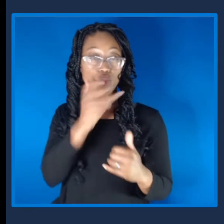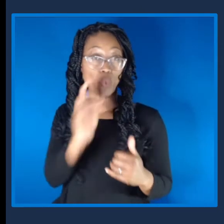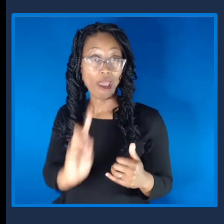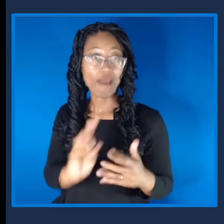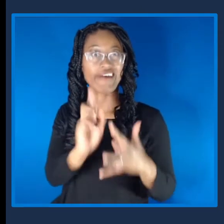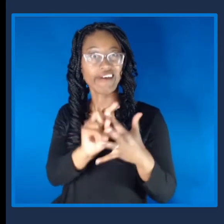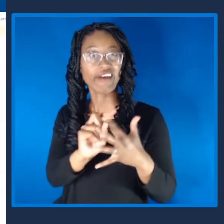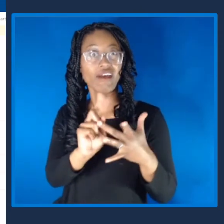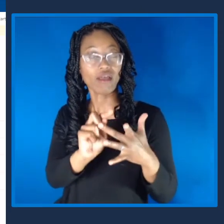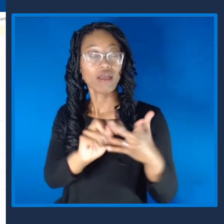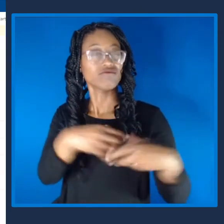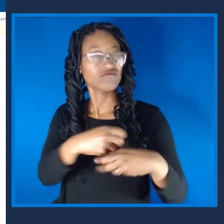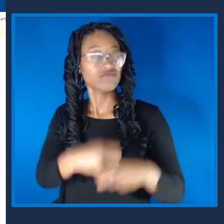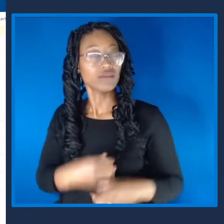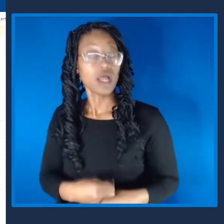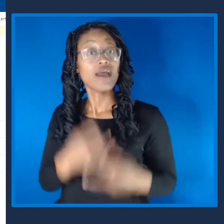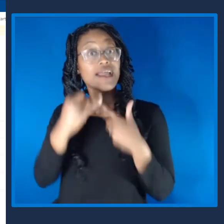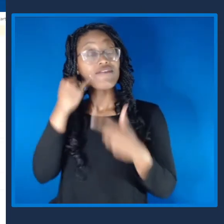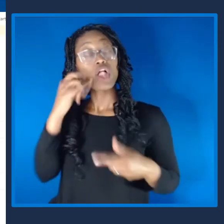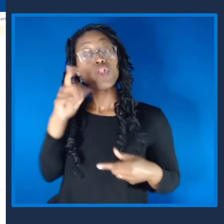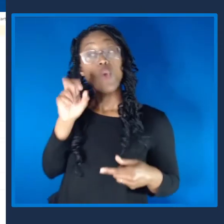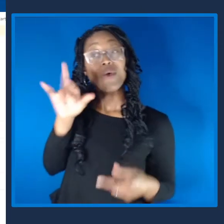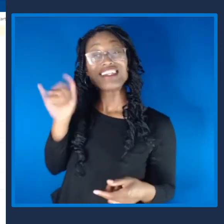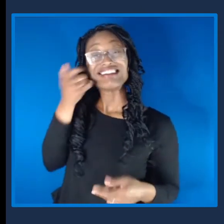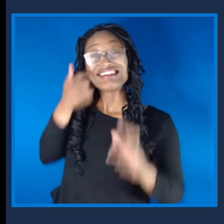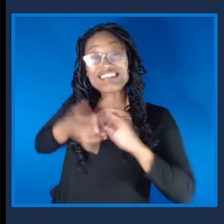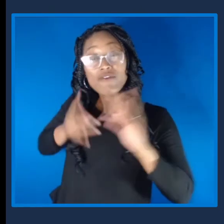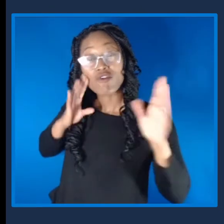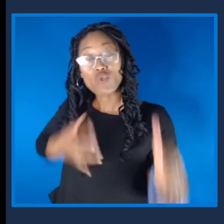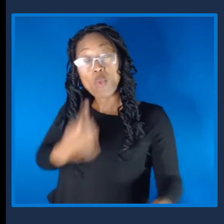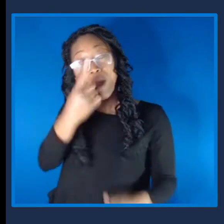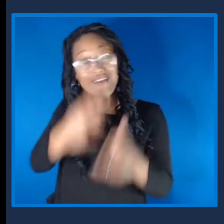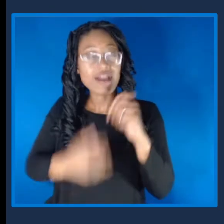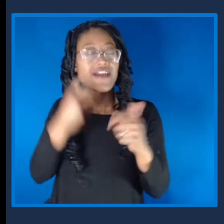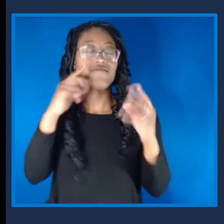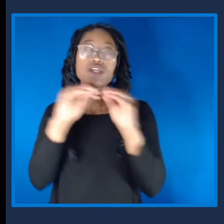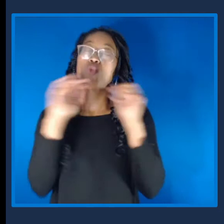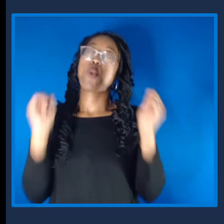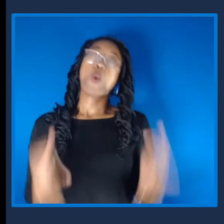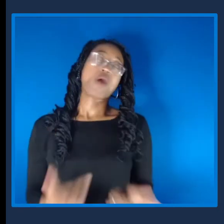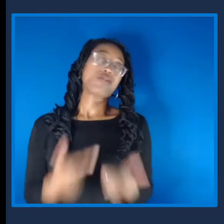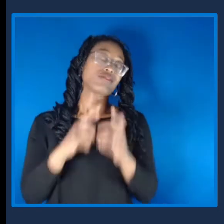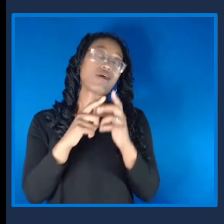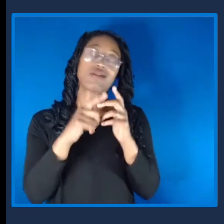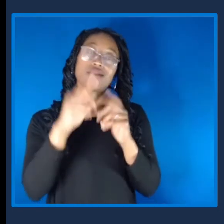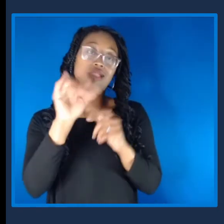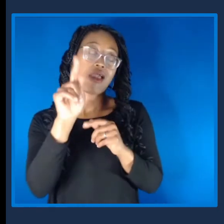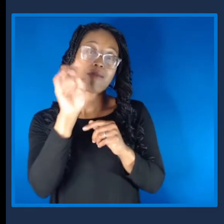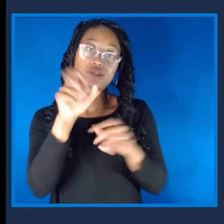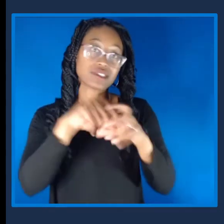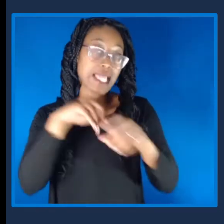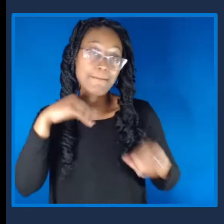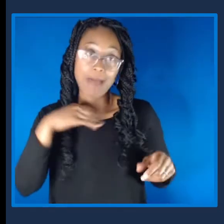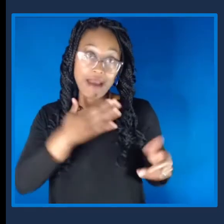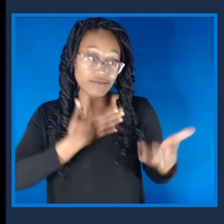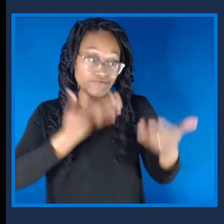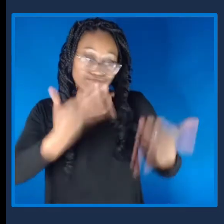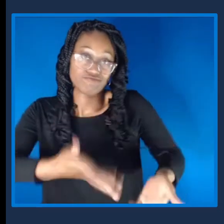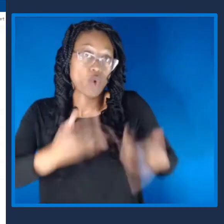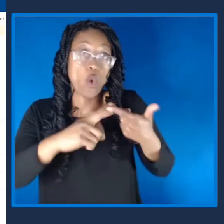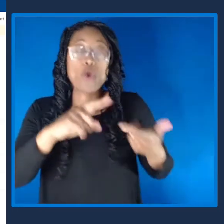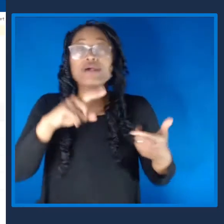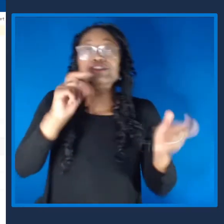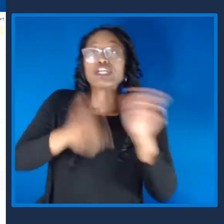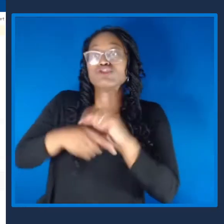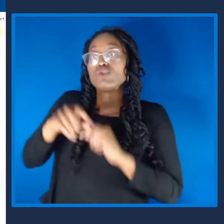want to focus on a single issue, I can fix all the labels in my forms, or then I can move on to image alt text, and I can scope that work